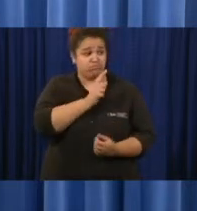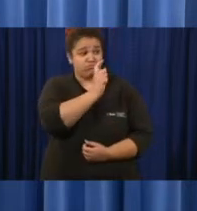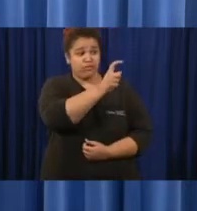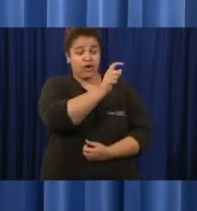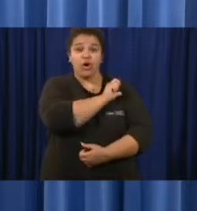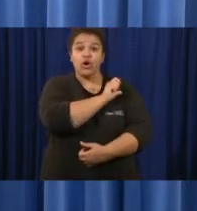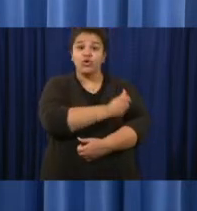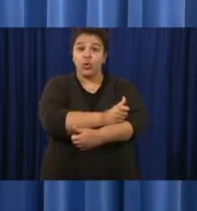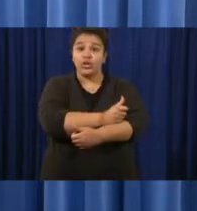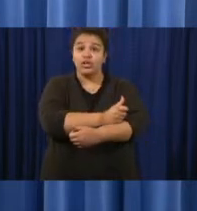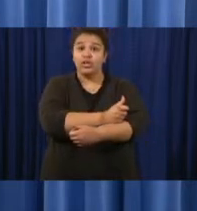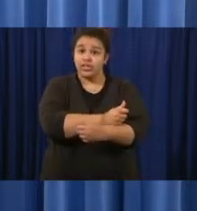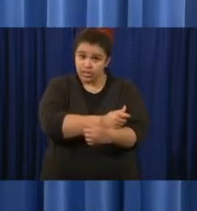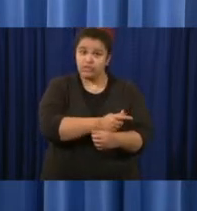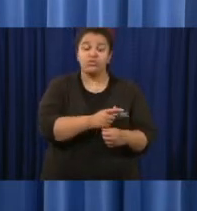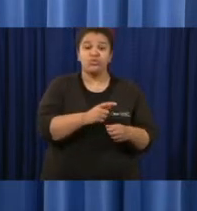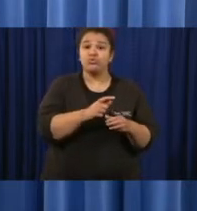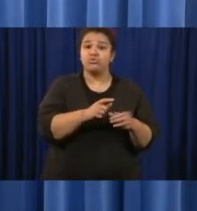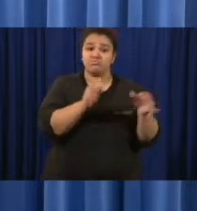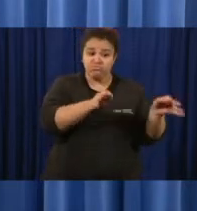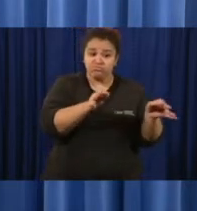longer appropriate?